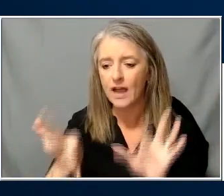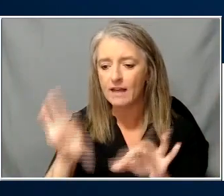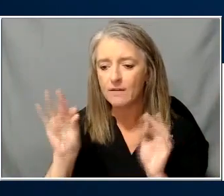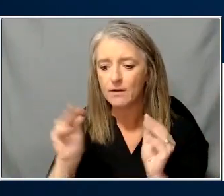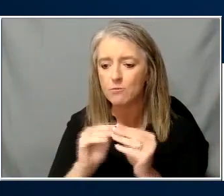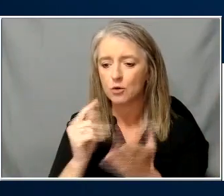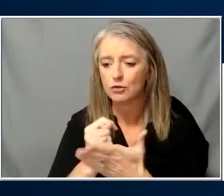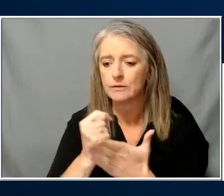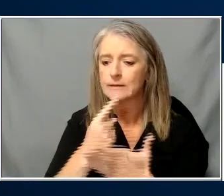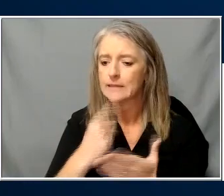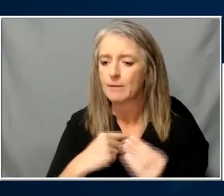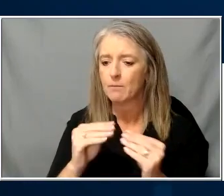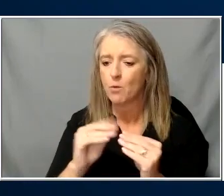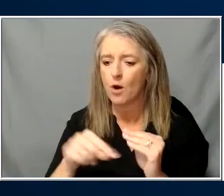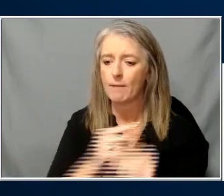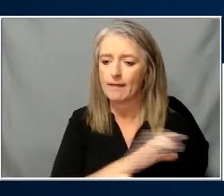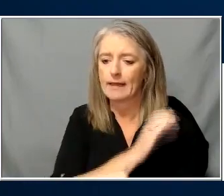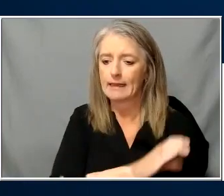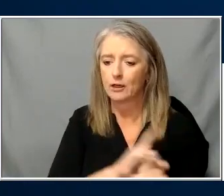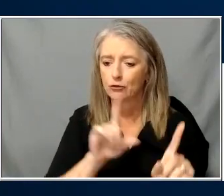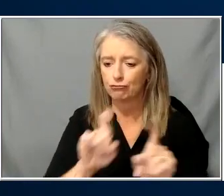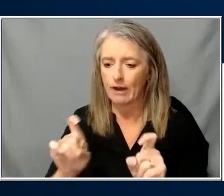trial and how are you doing on it?